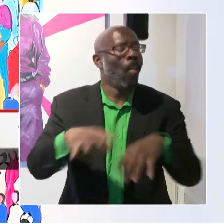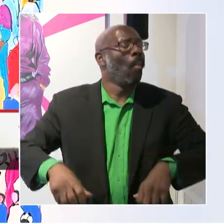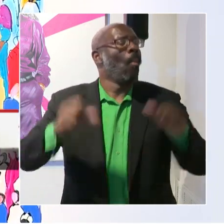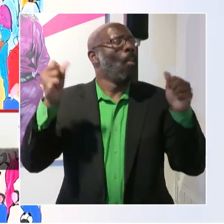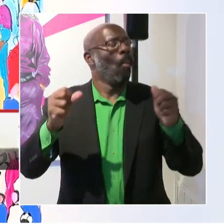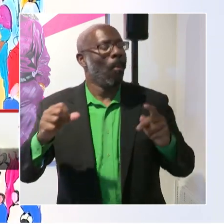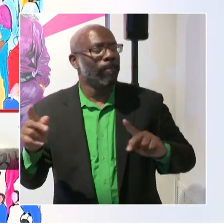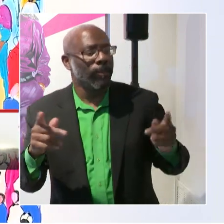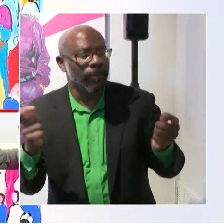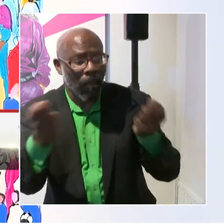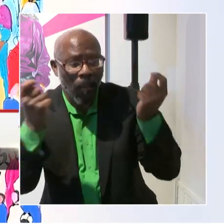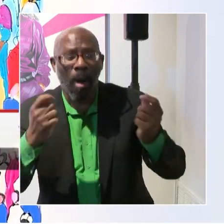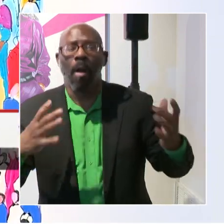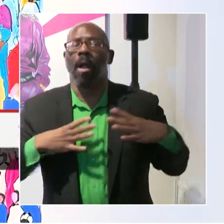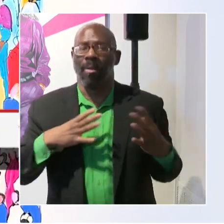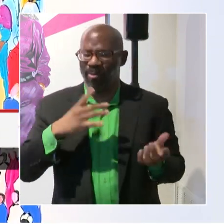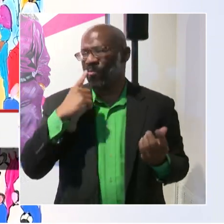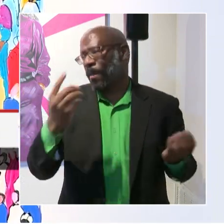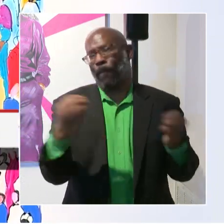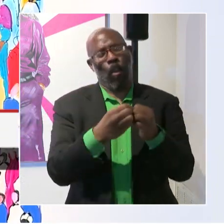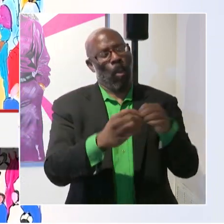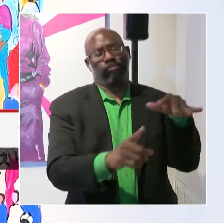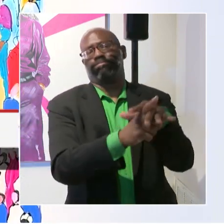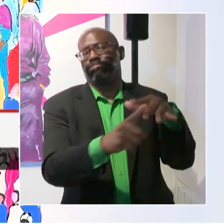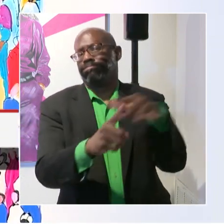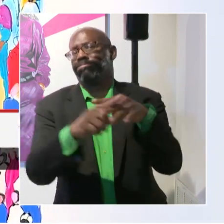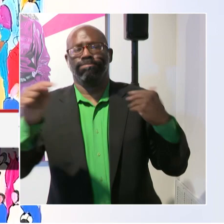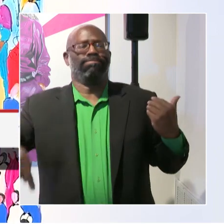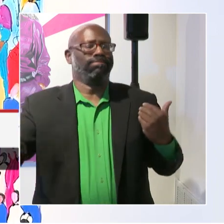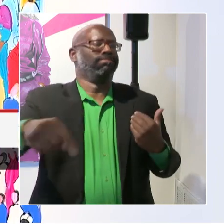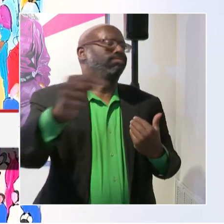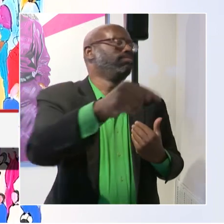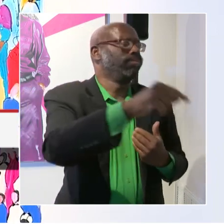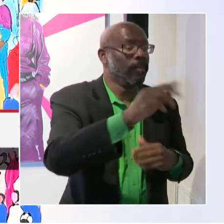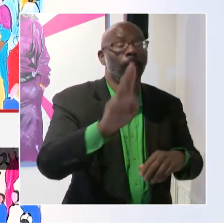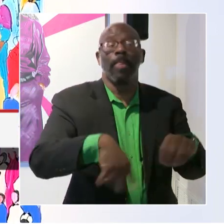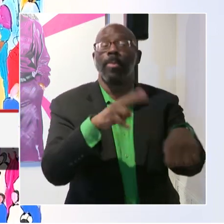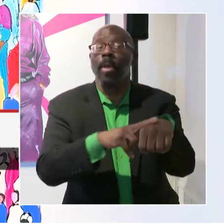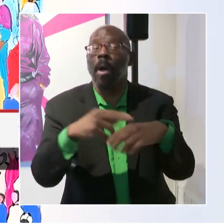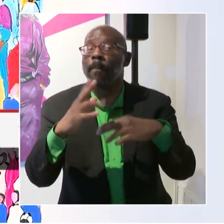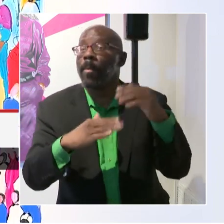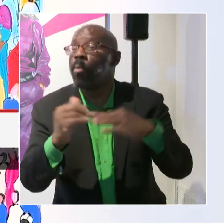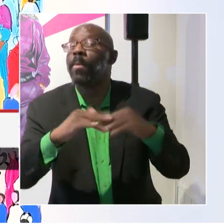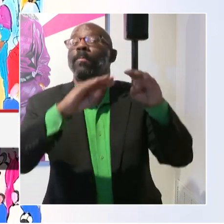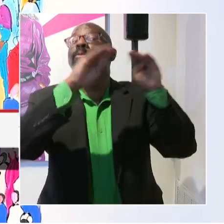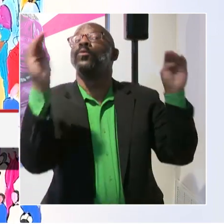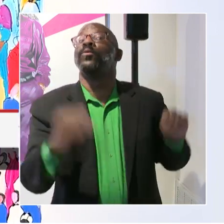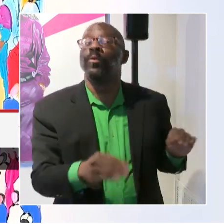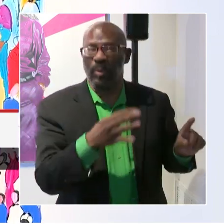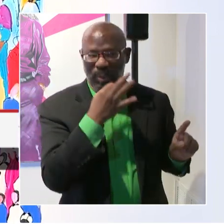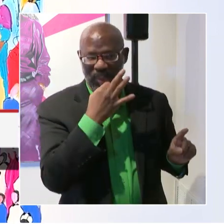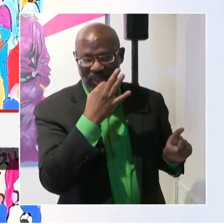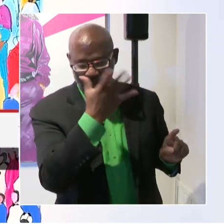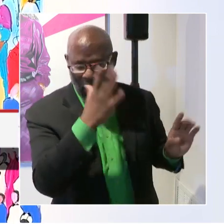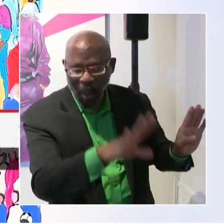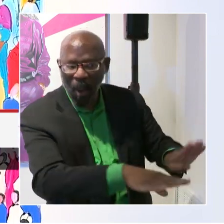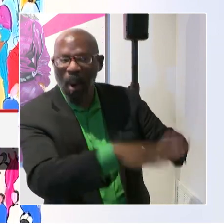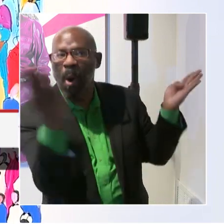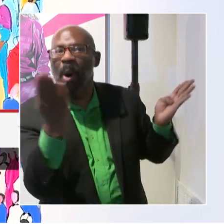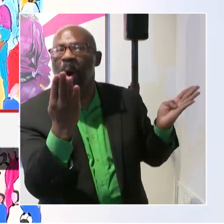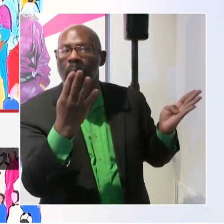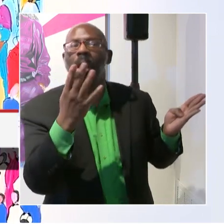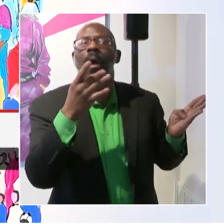offered. And so particularly at the National Building Museum, this coming week, we're going to be revealing and opening the ice skating rink for the first